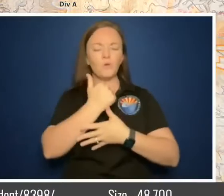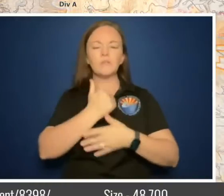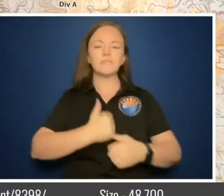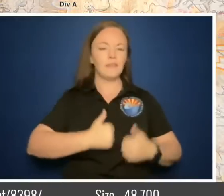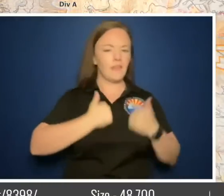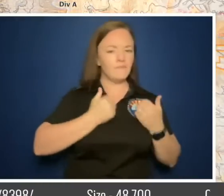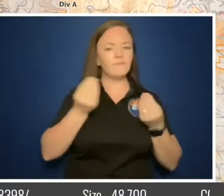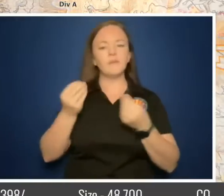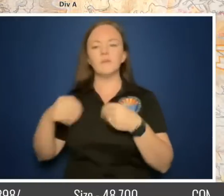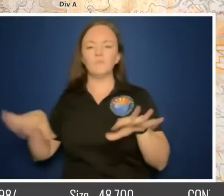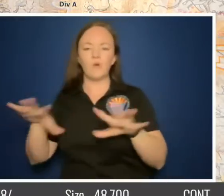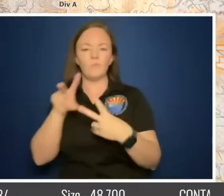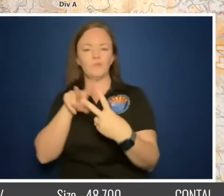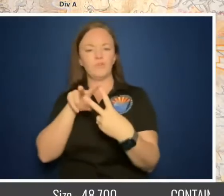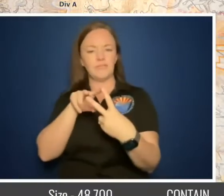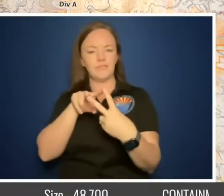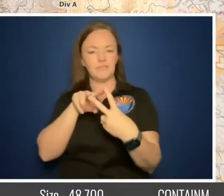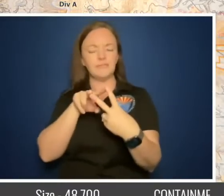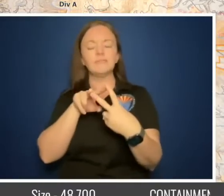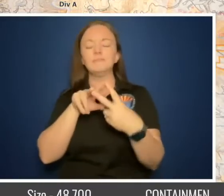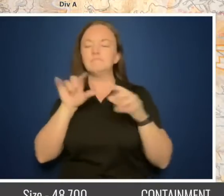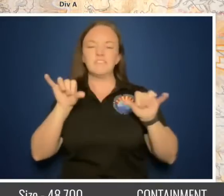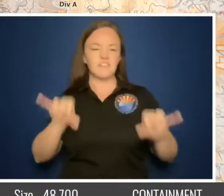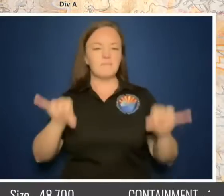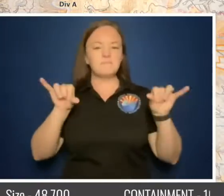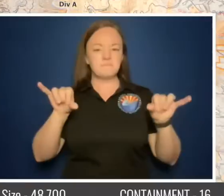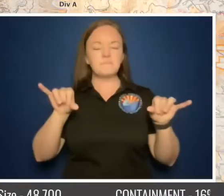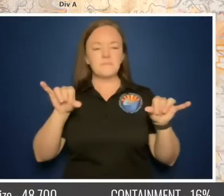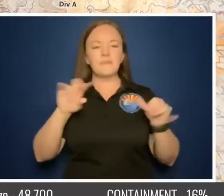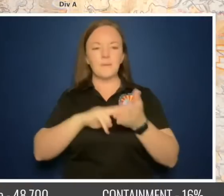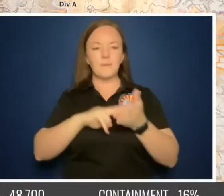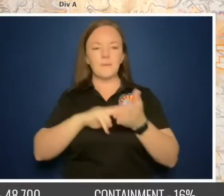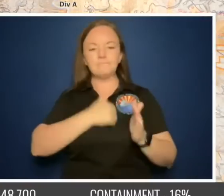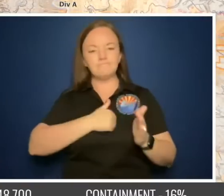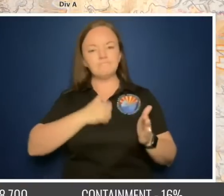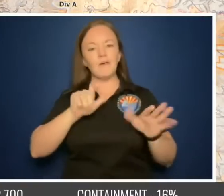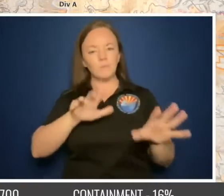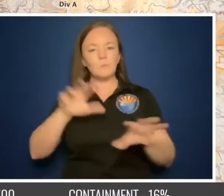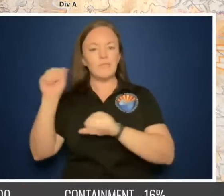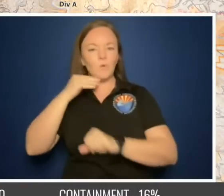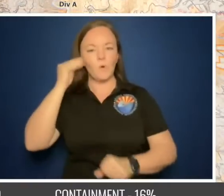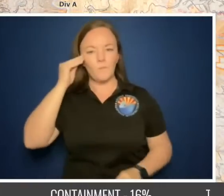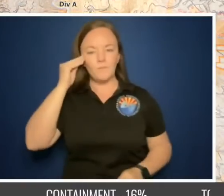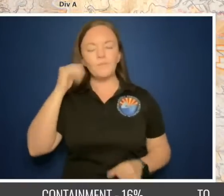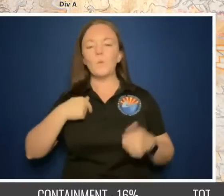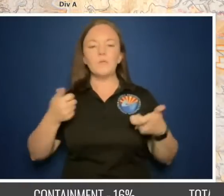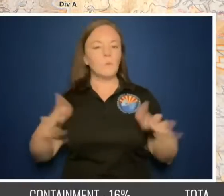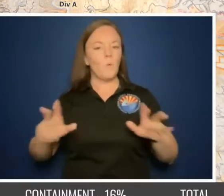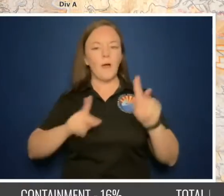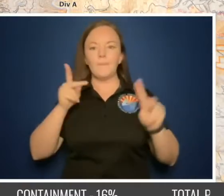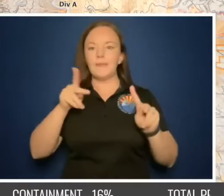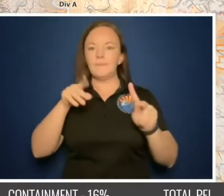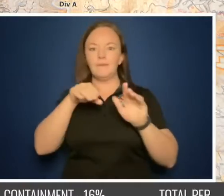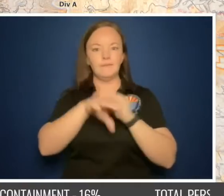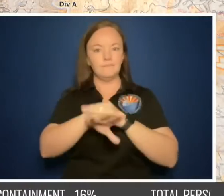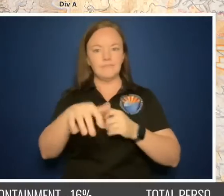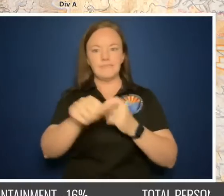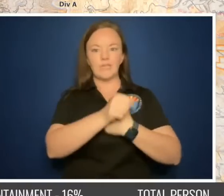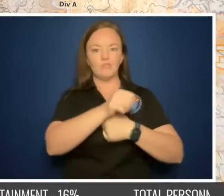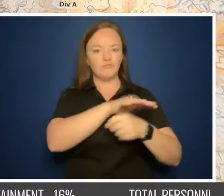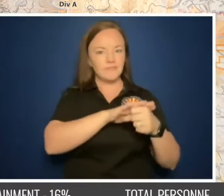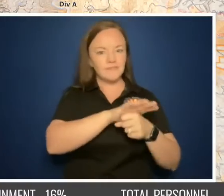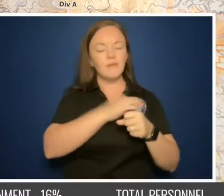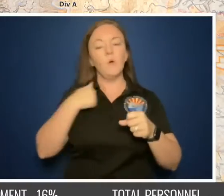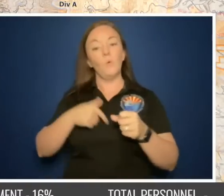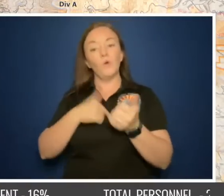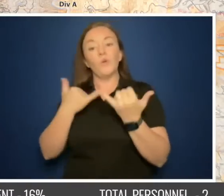does have an impact for you being taken out of your home. We're not going to allow people to be put in harm's way, but we are working tirelessly around the clock and accessing